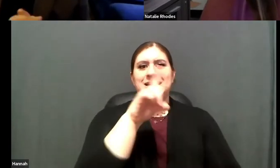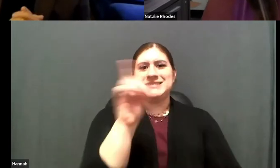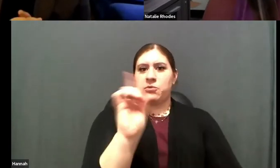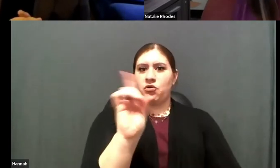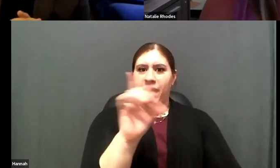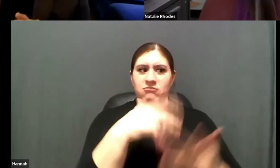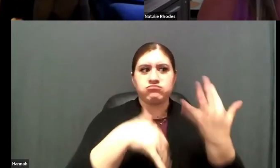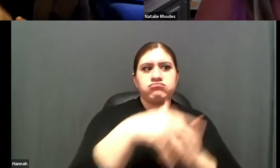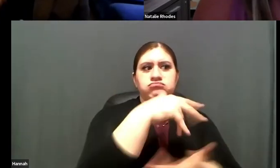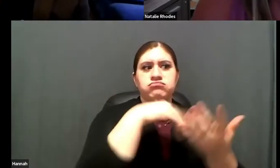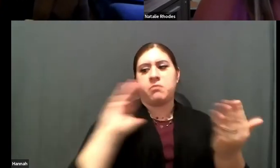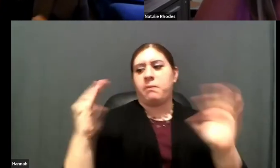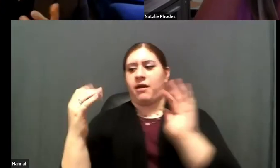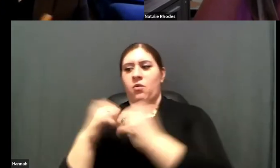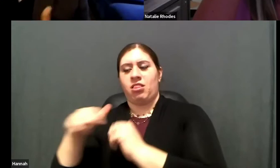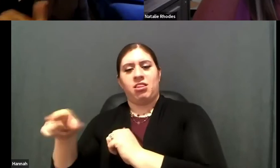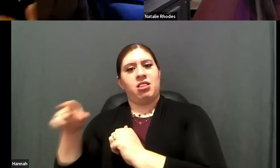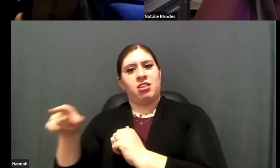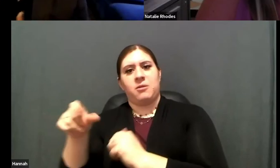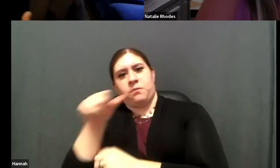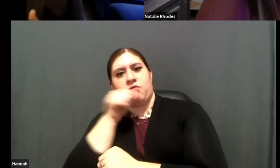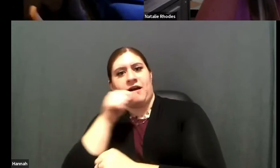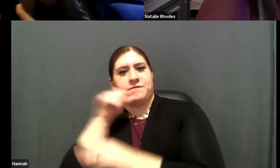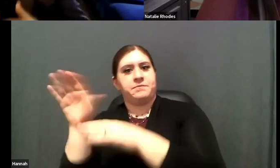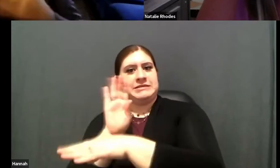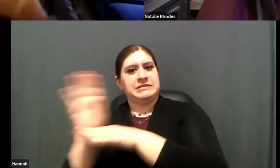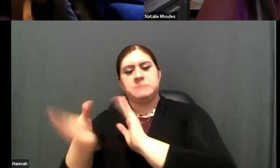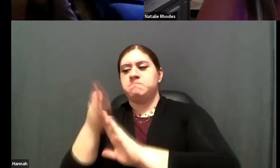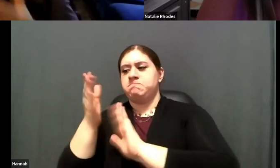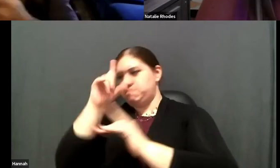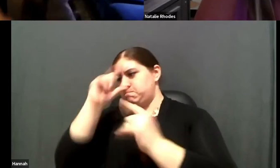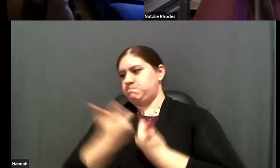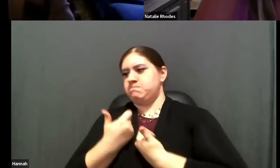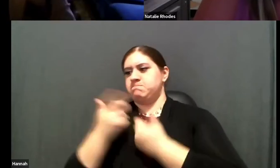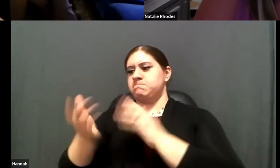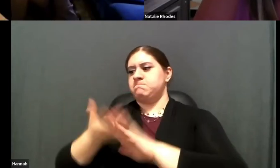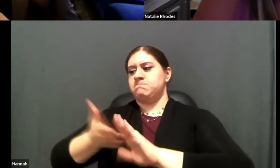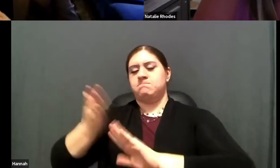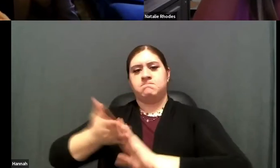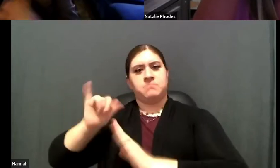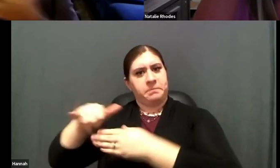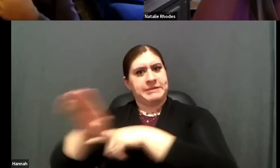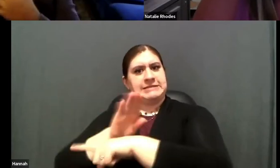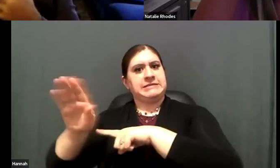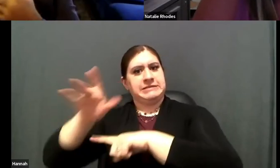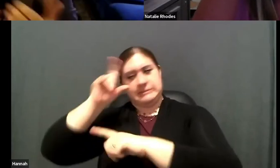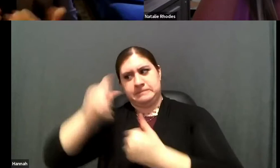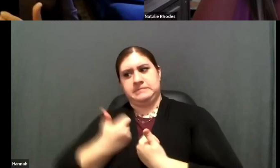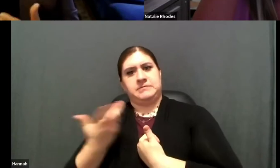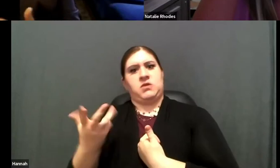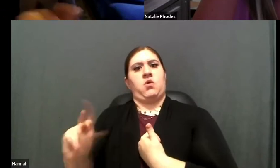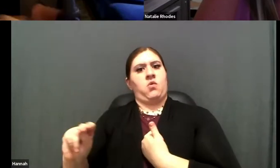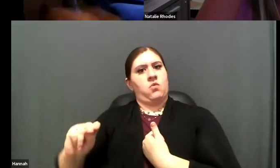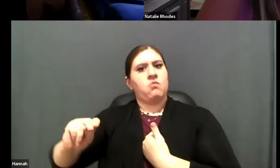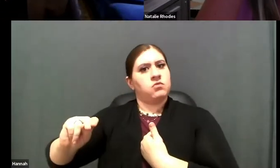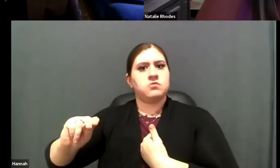society versus a private business in business administration that is there to make a